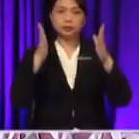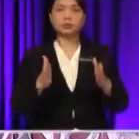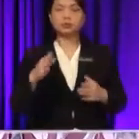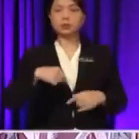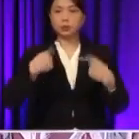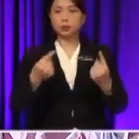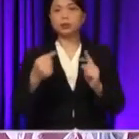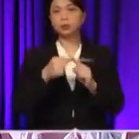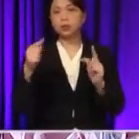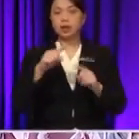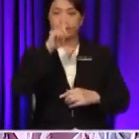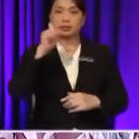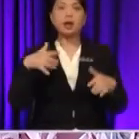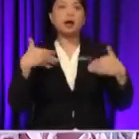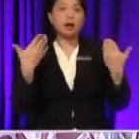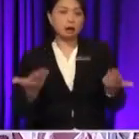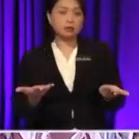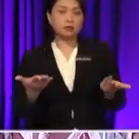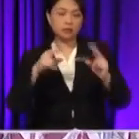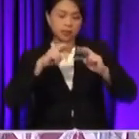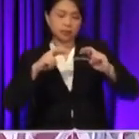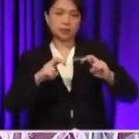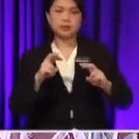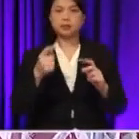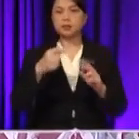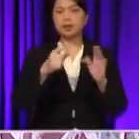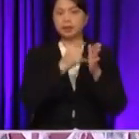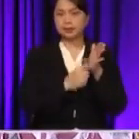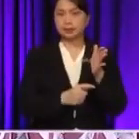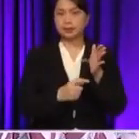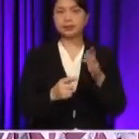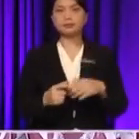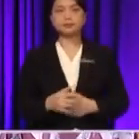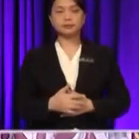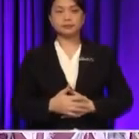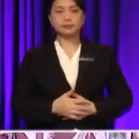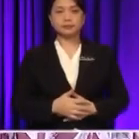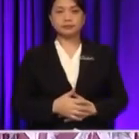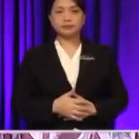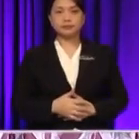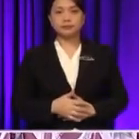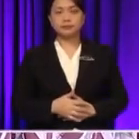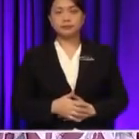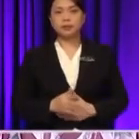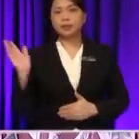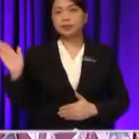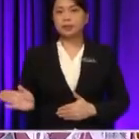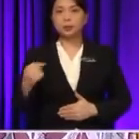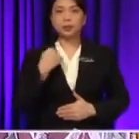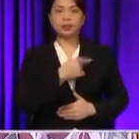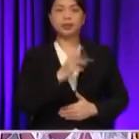on how to analyze the article. Okay, so let's see at the question first. All right, so here we are